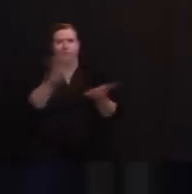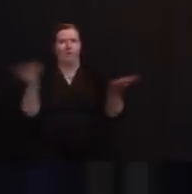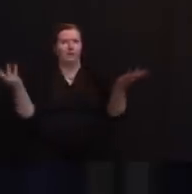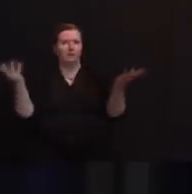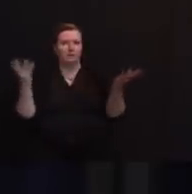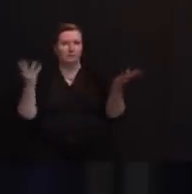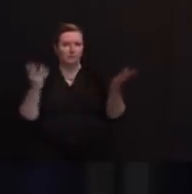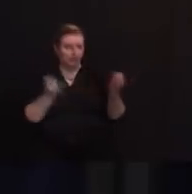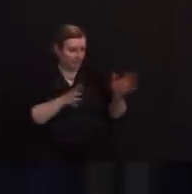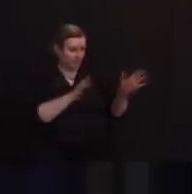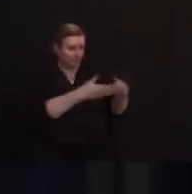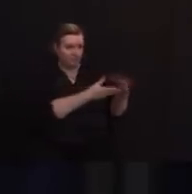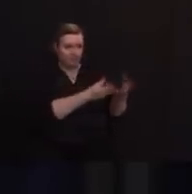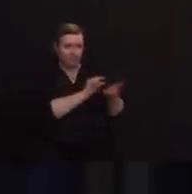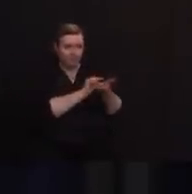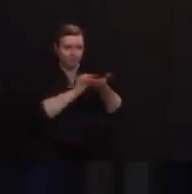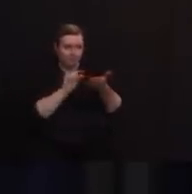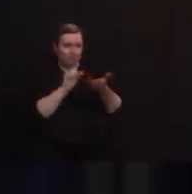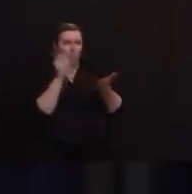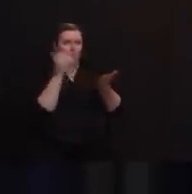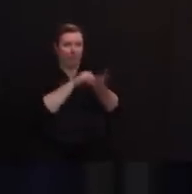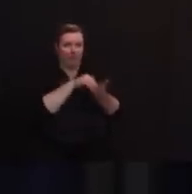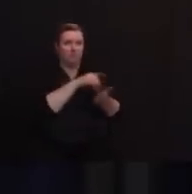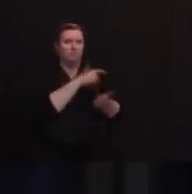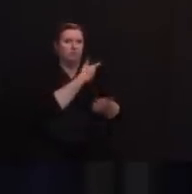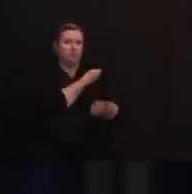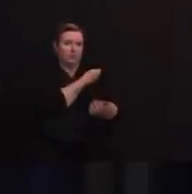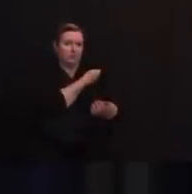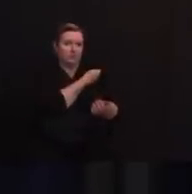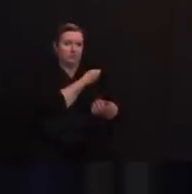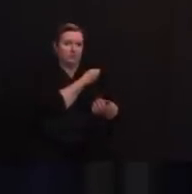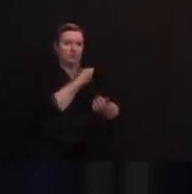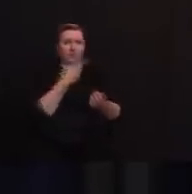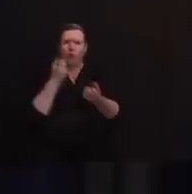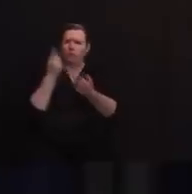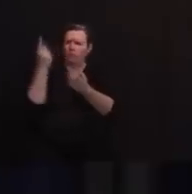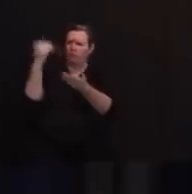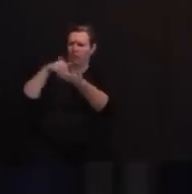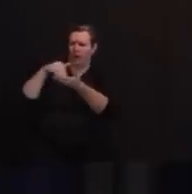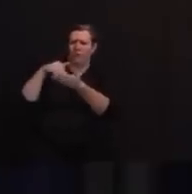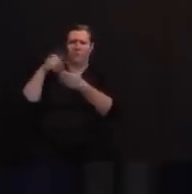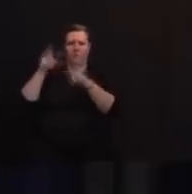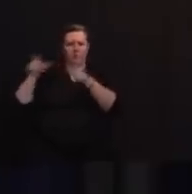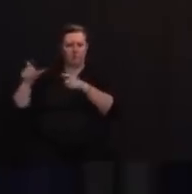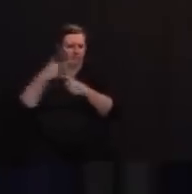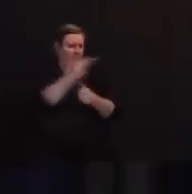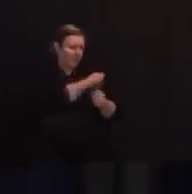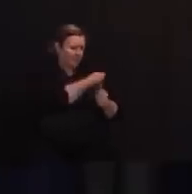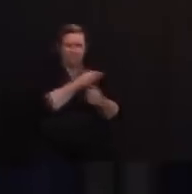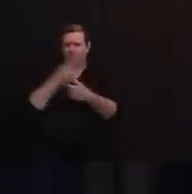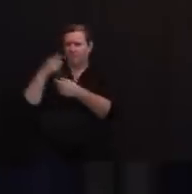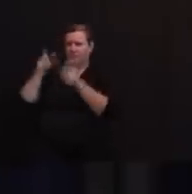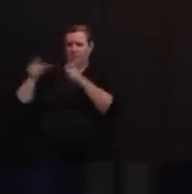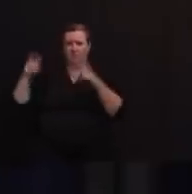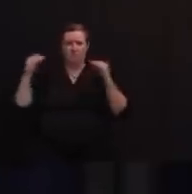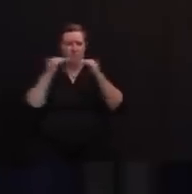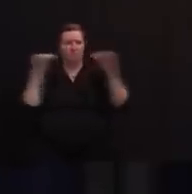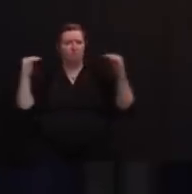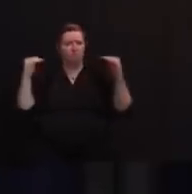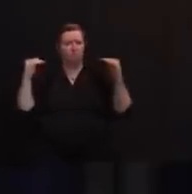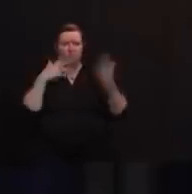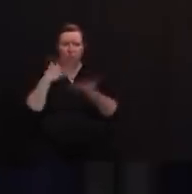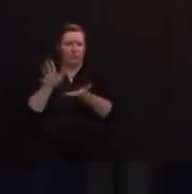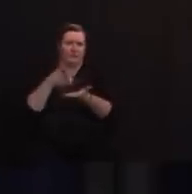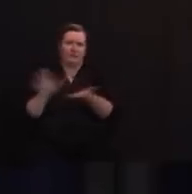doses, you want to give 1,000 doses. That just is a better situation. And just the last